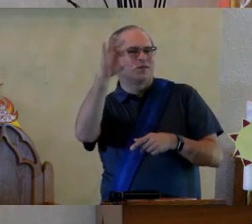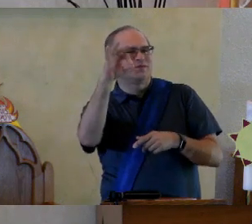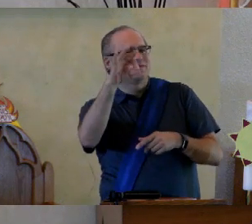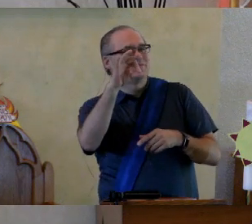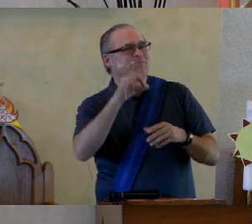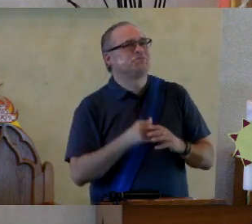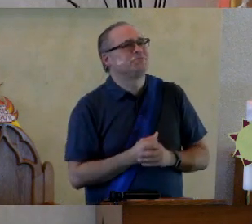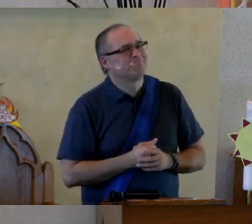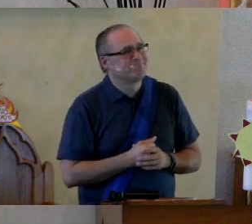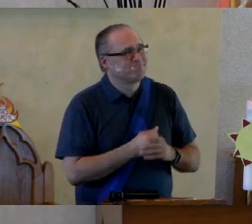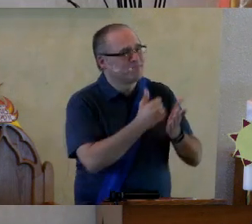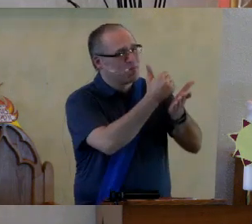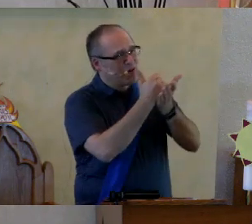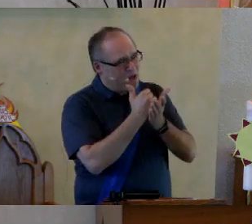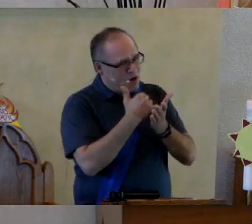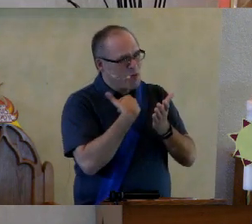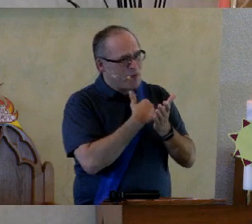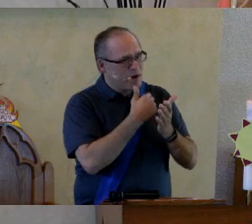Help us to listen.